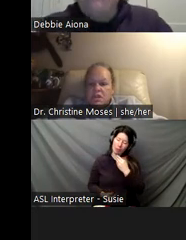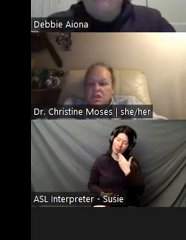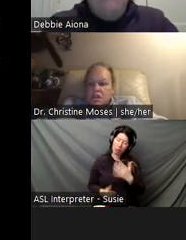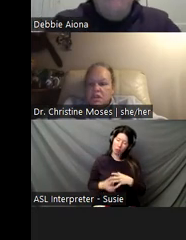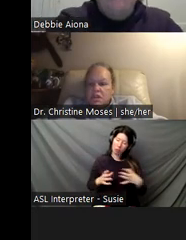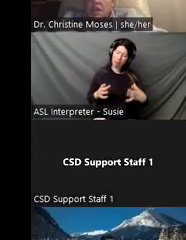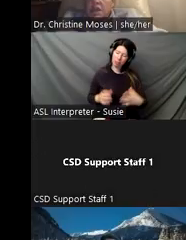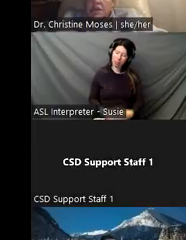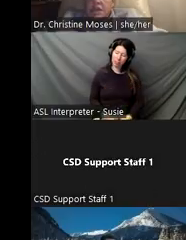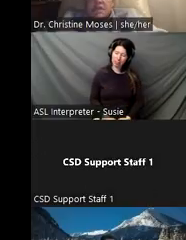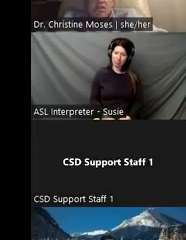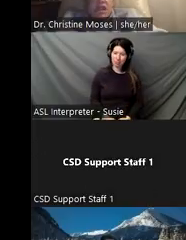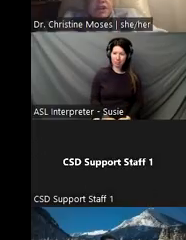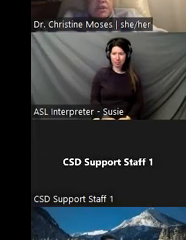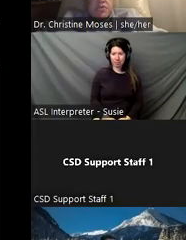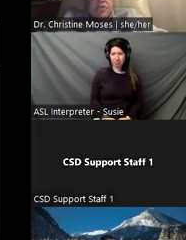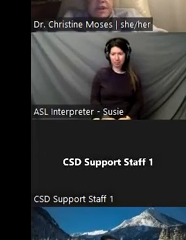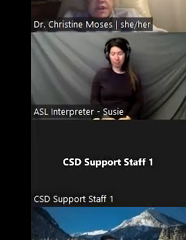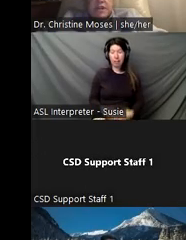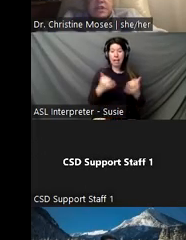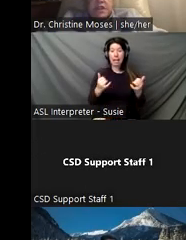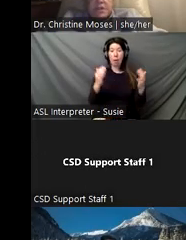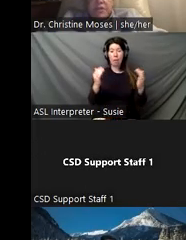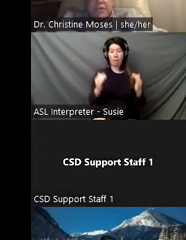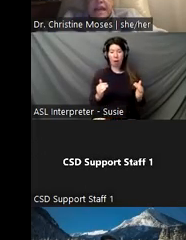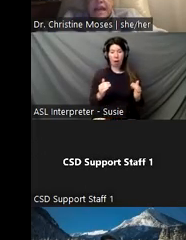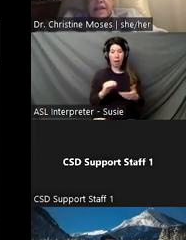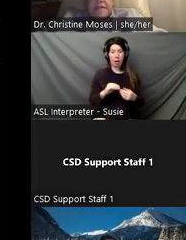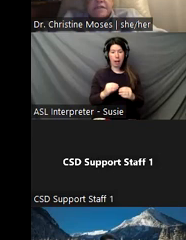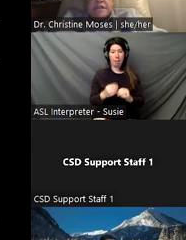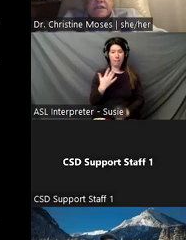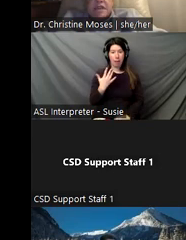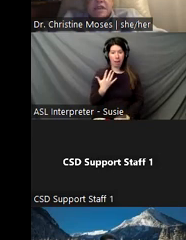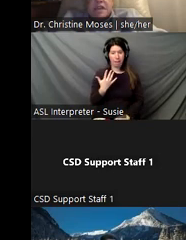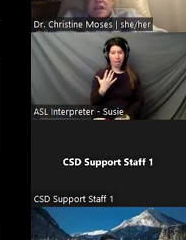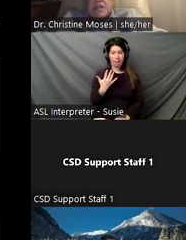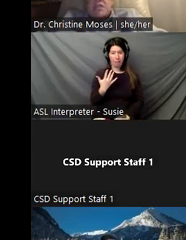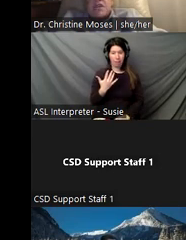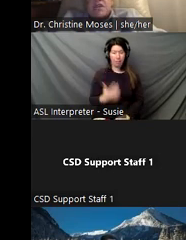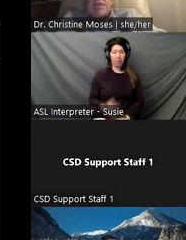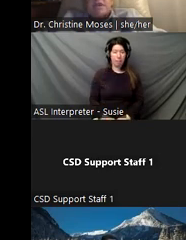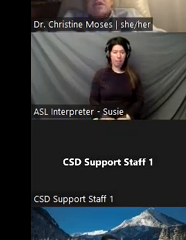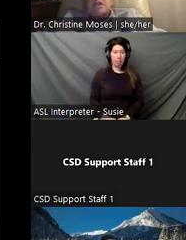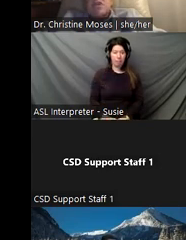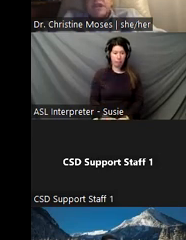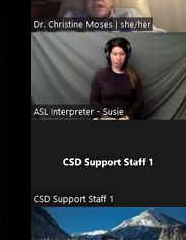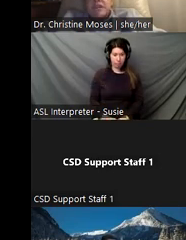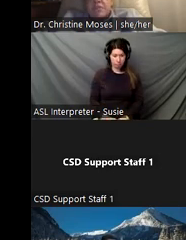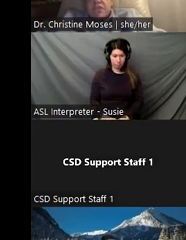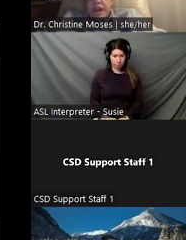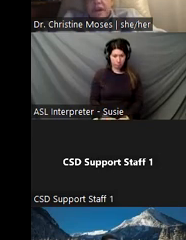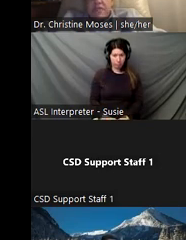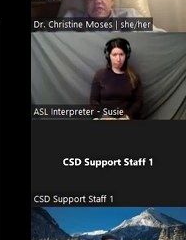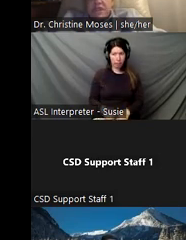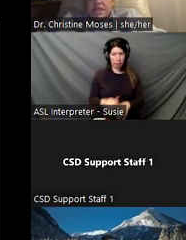much. So then we're going to move on to number five. We're going to move on slowly to